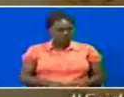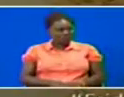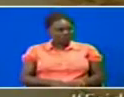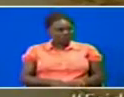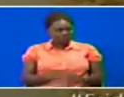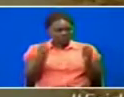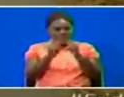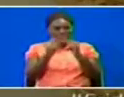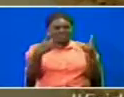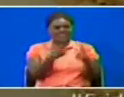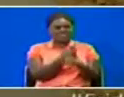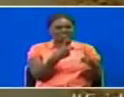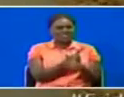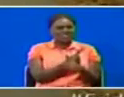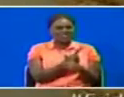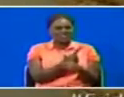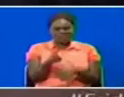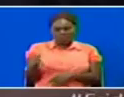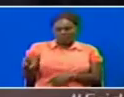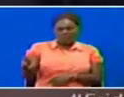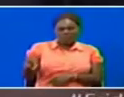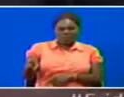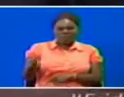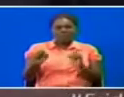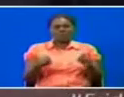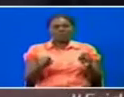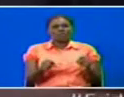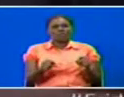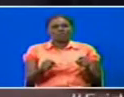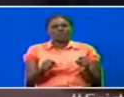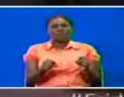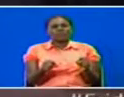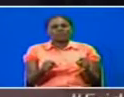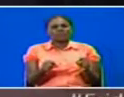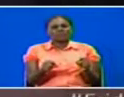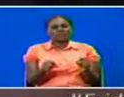Insects remain a hard sell, but bug by bug, that could be starting to change.